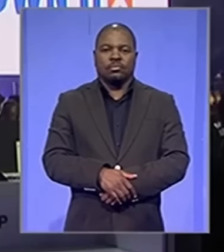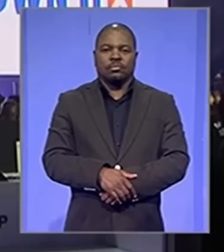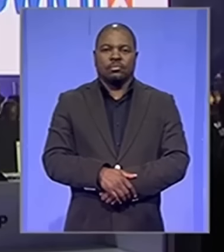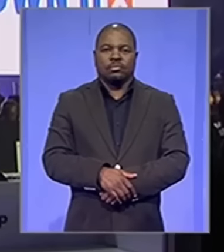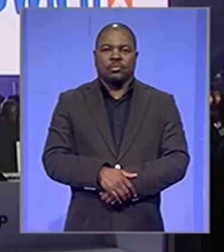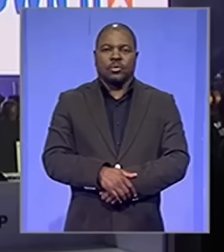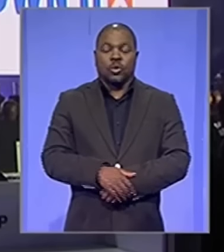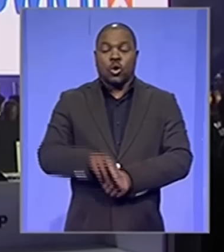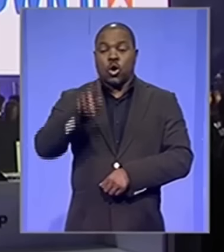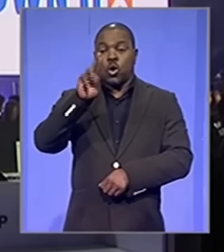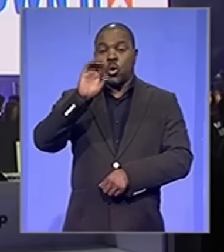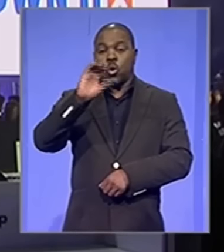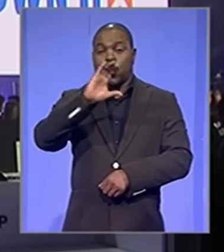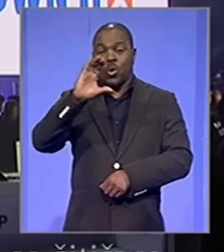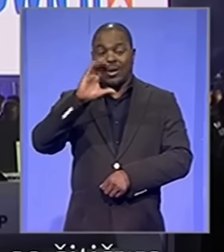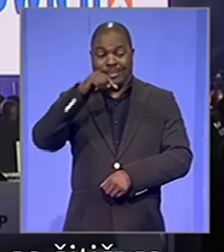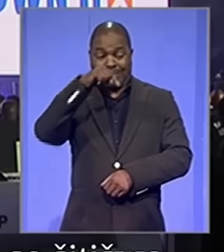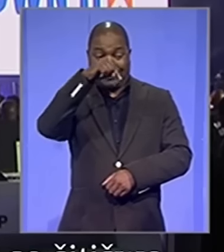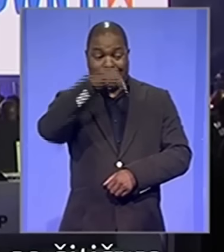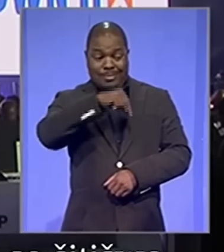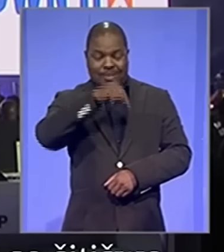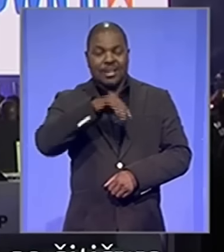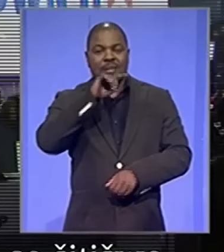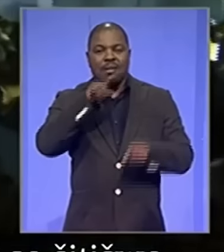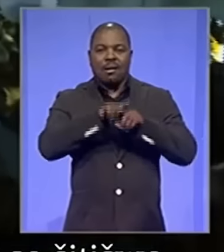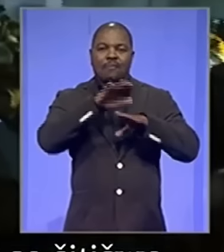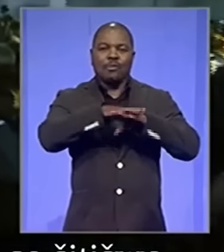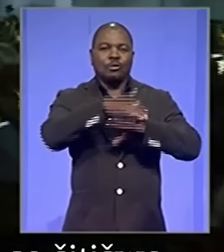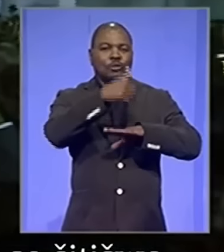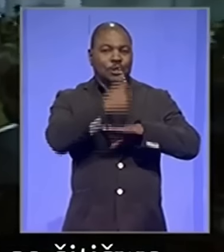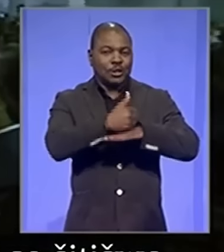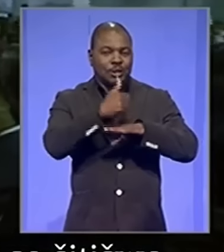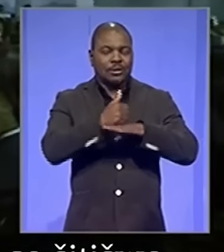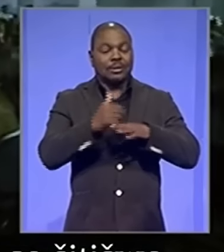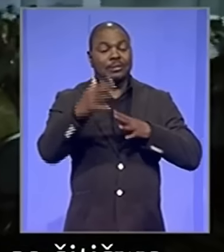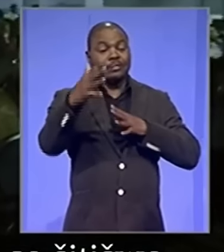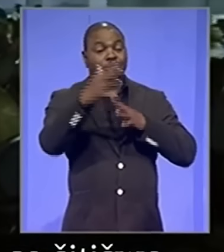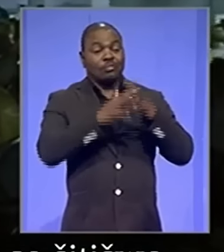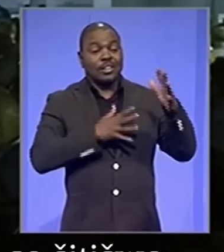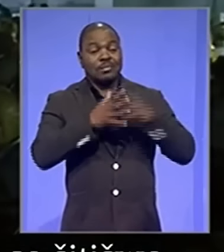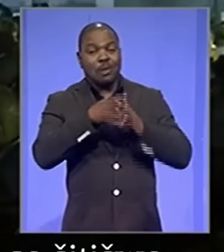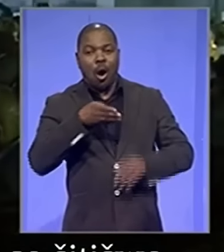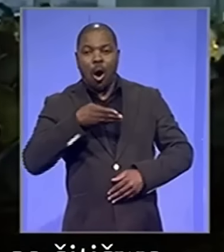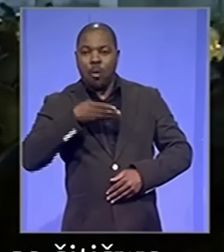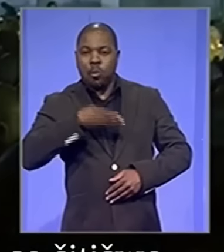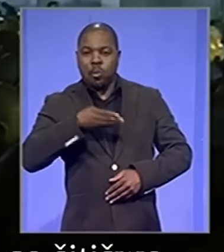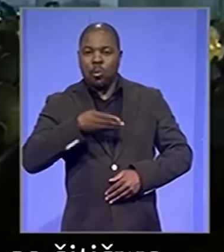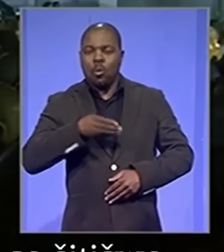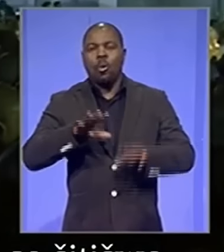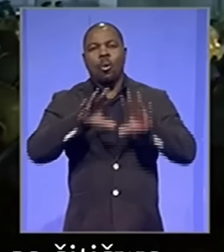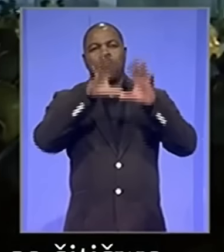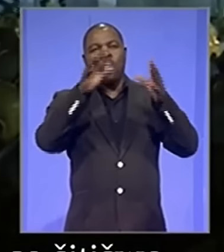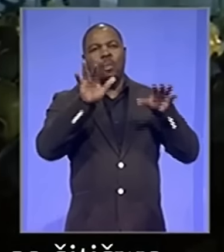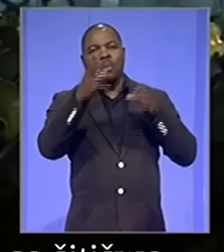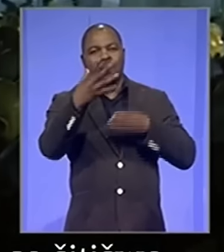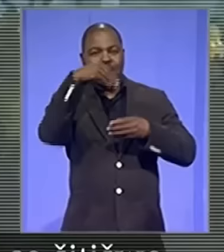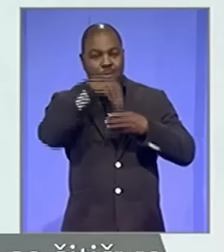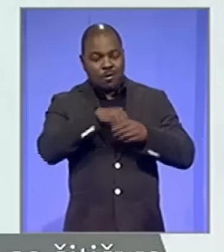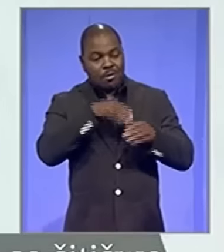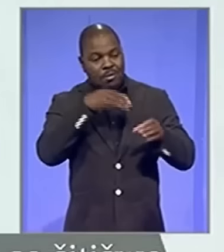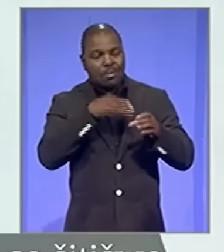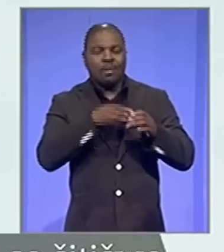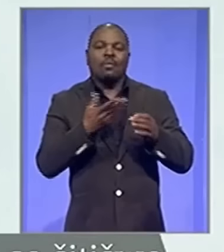This rock is the foundation upon which transparency rests. All role players will have